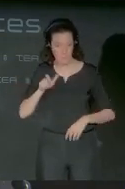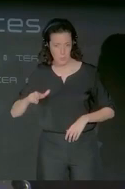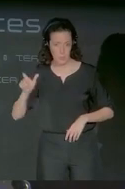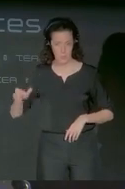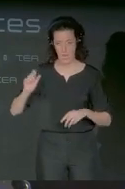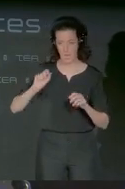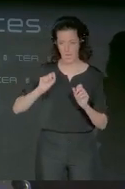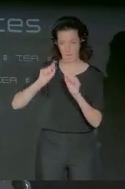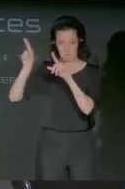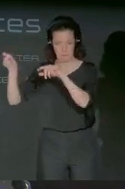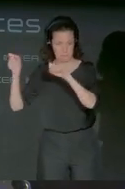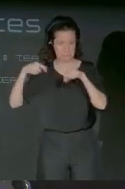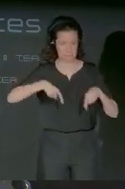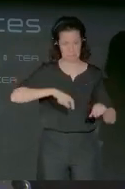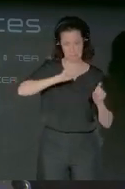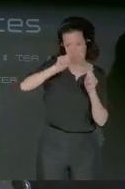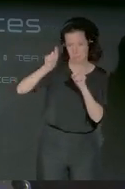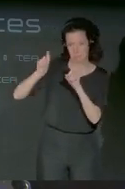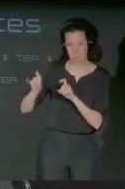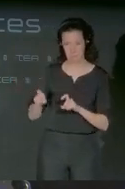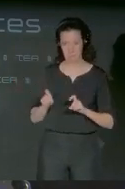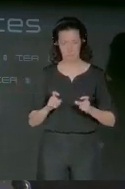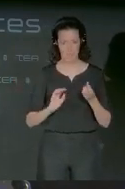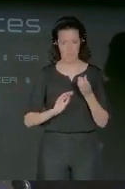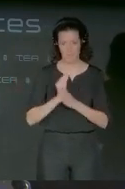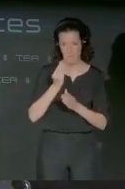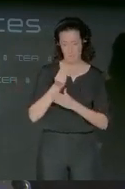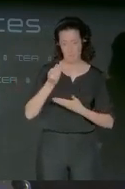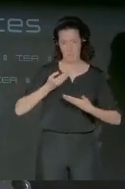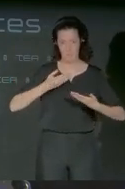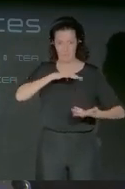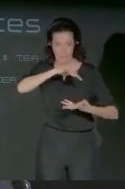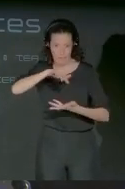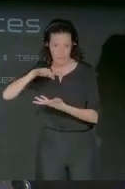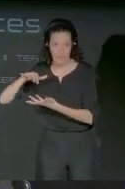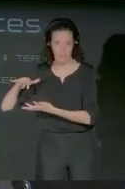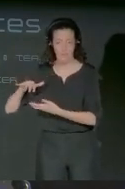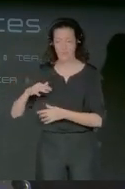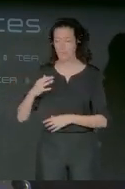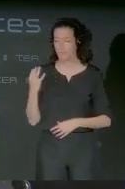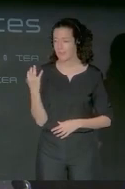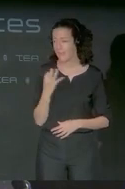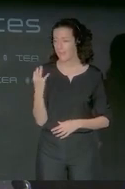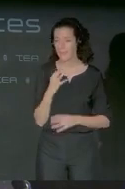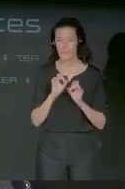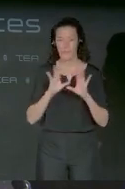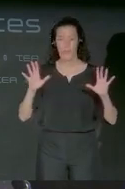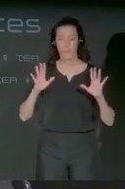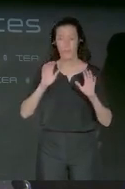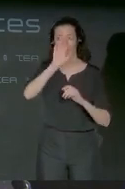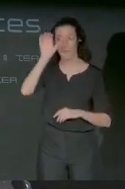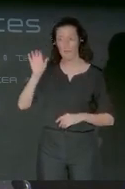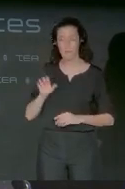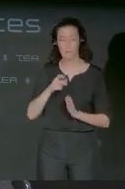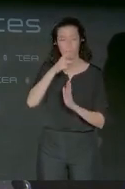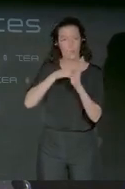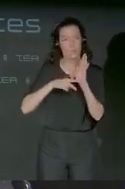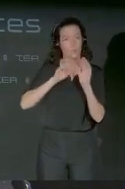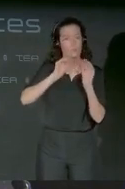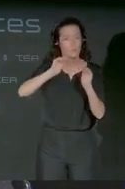in the different countries so that companies can securely say, for example, the Spanish employees work in Finland, that, okay, of course, this is the amount of time you can